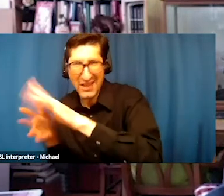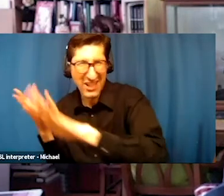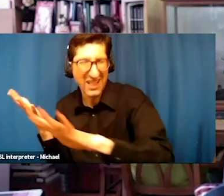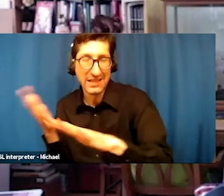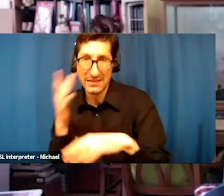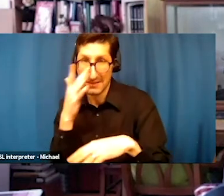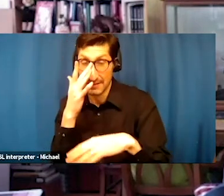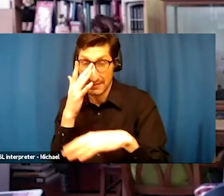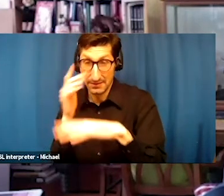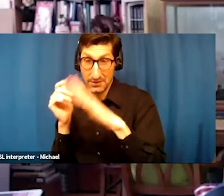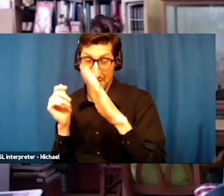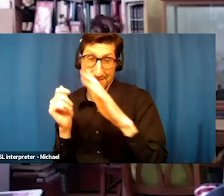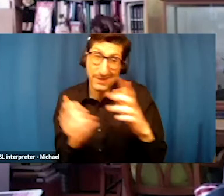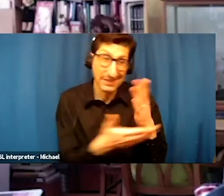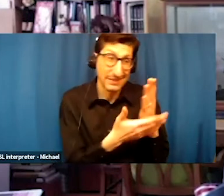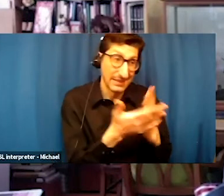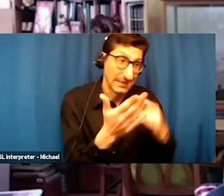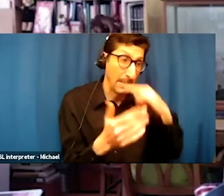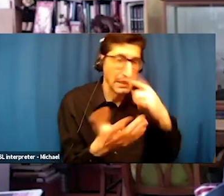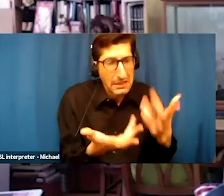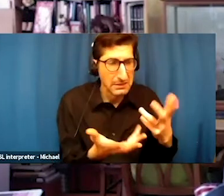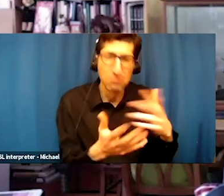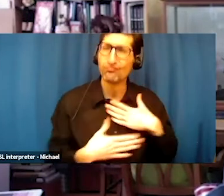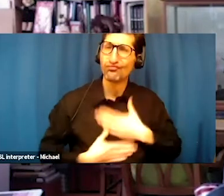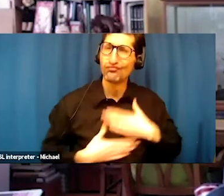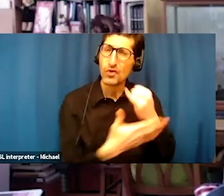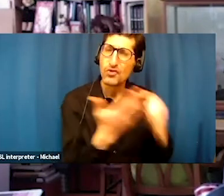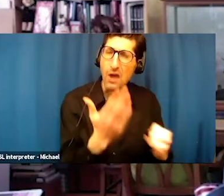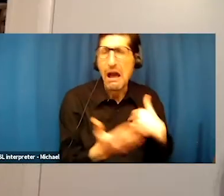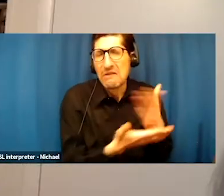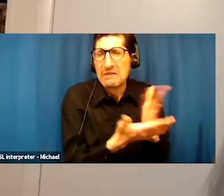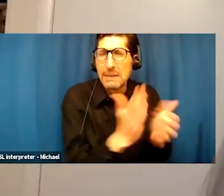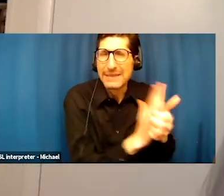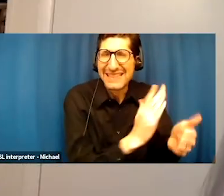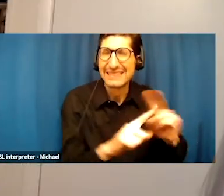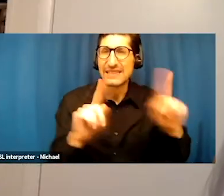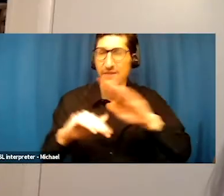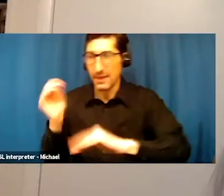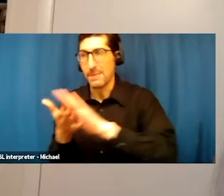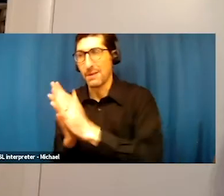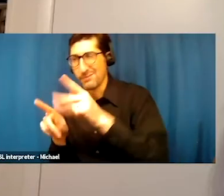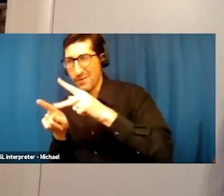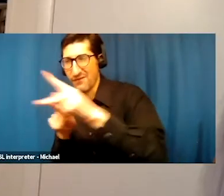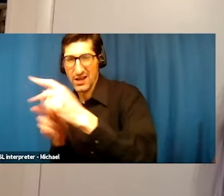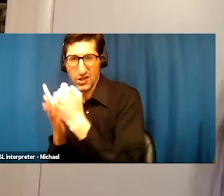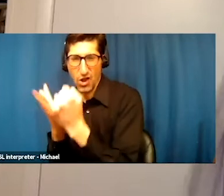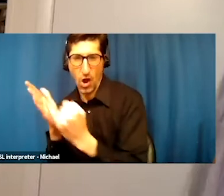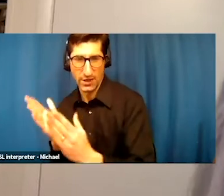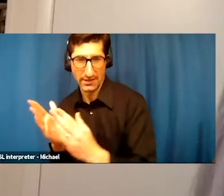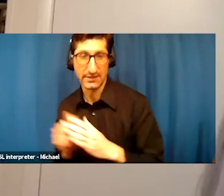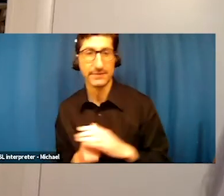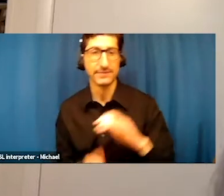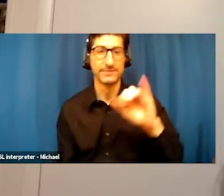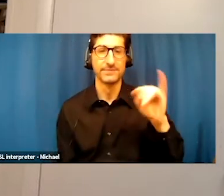talented kid who likes to draw. Right. Right. So we're talking about art and we're good. We're about to view